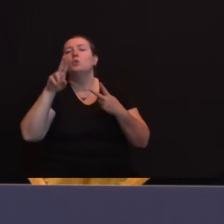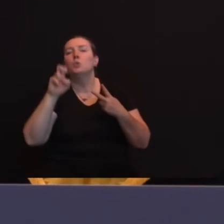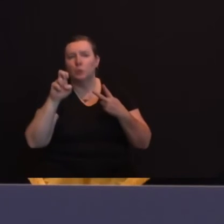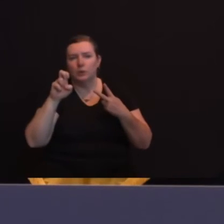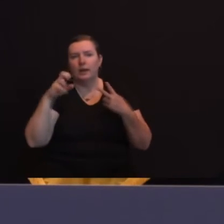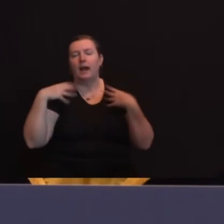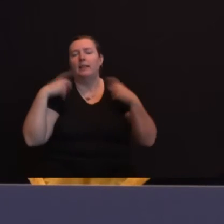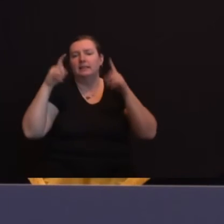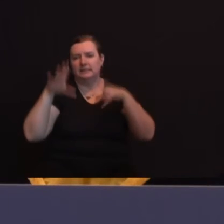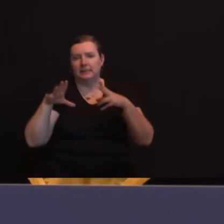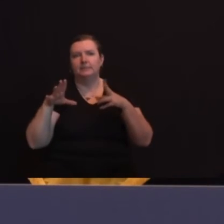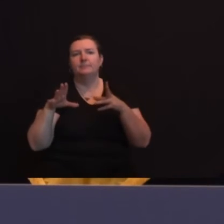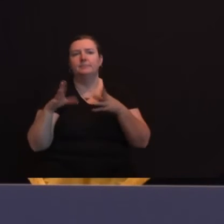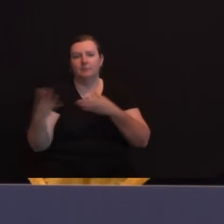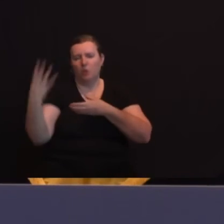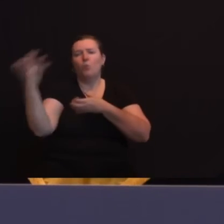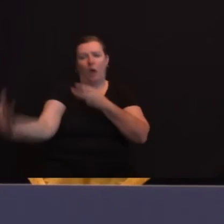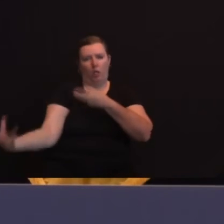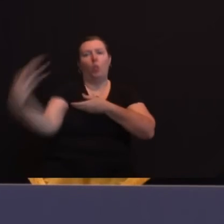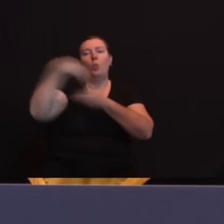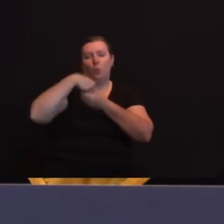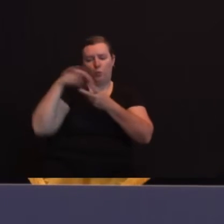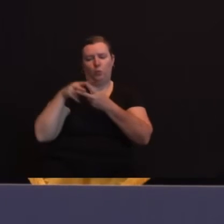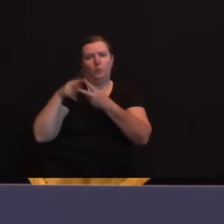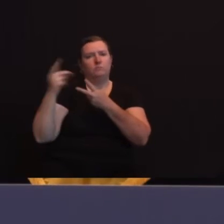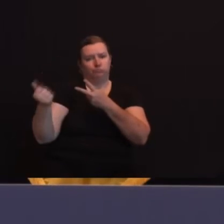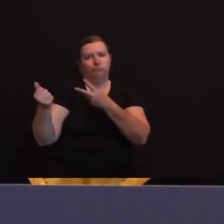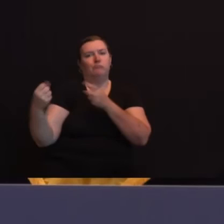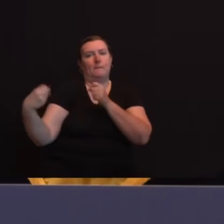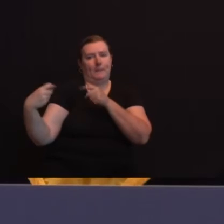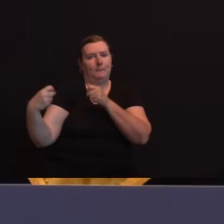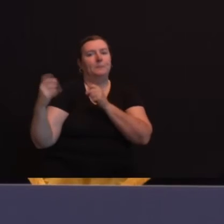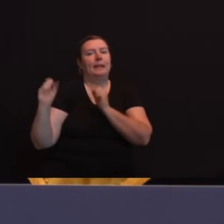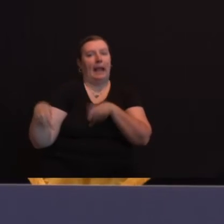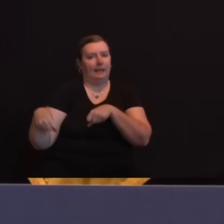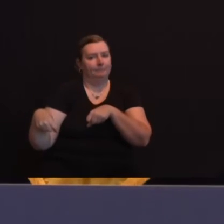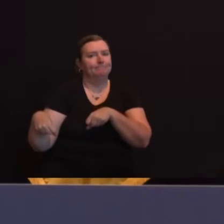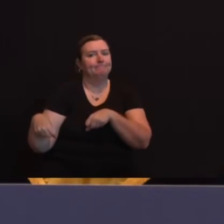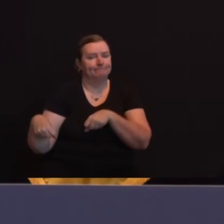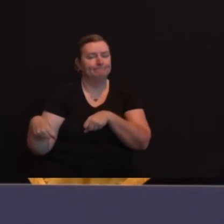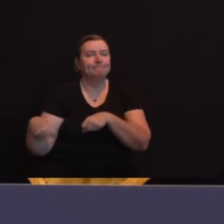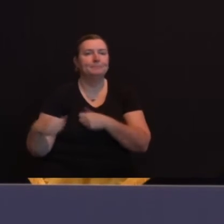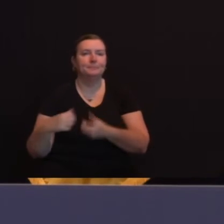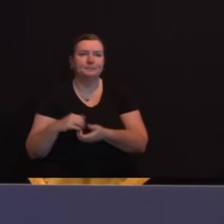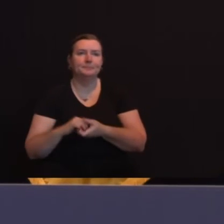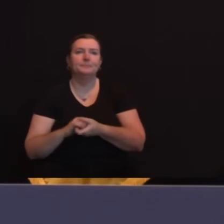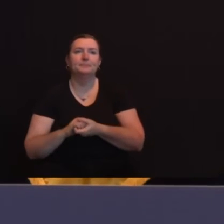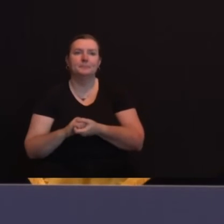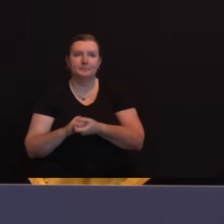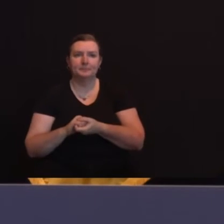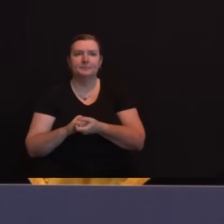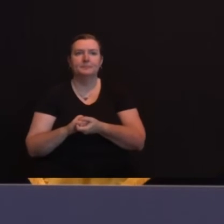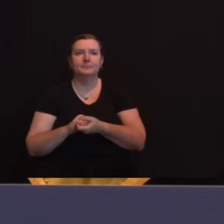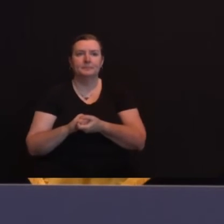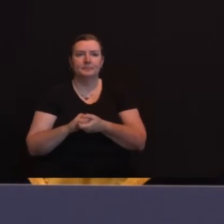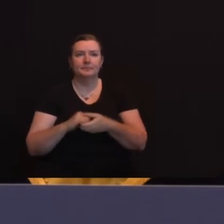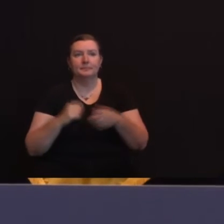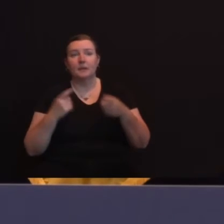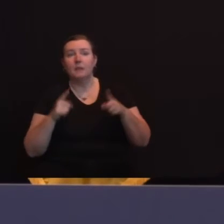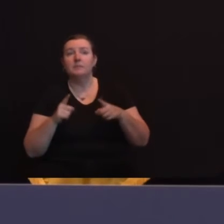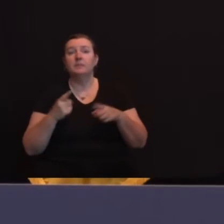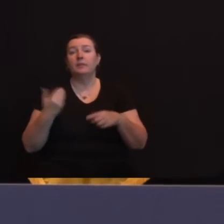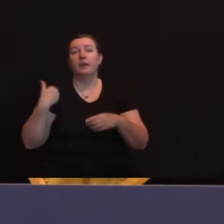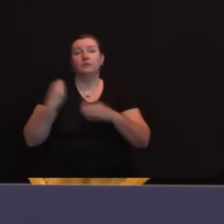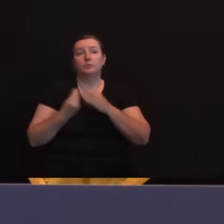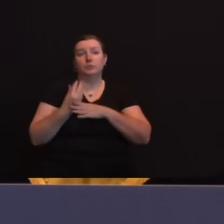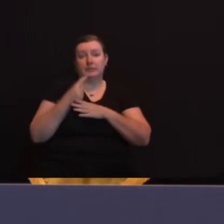part of that. And I think is also, I know this to be the case. We had this in the spring and into the summer.